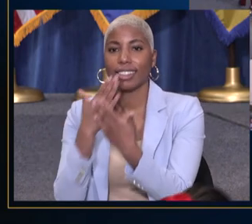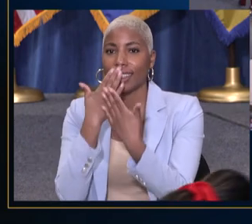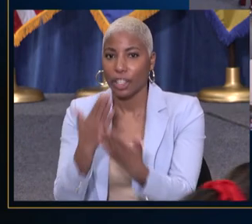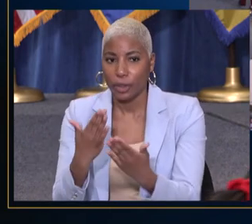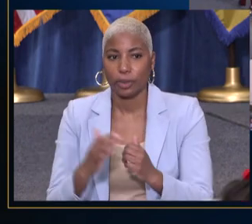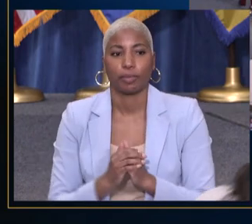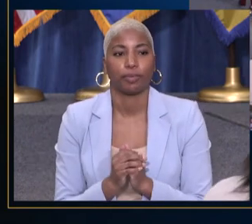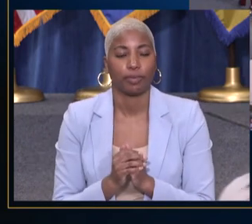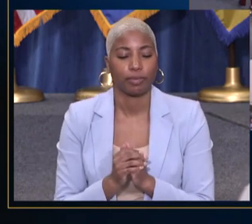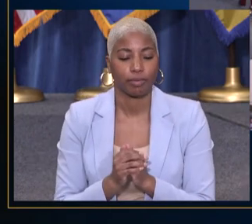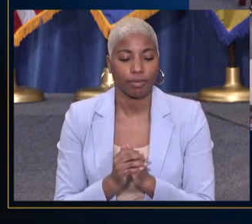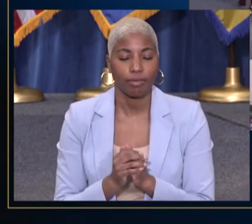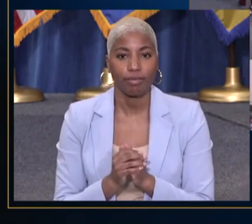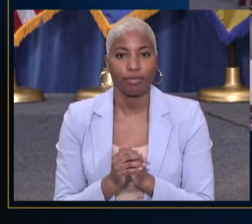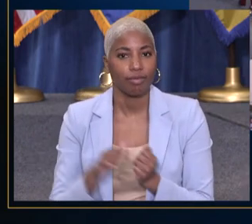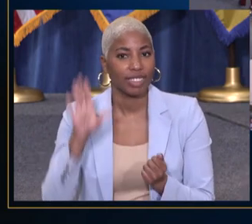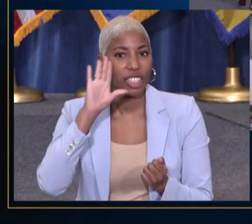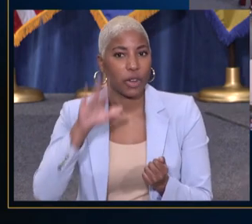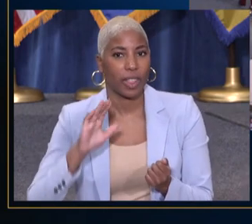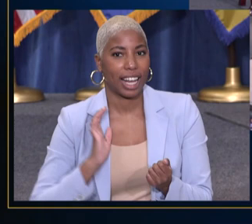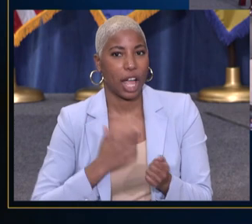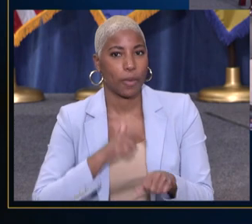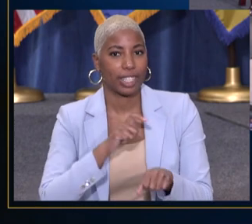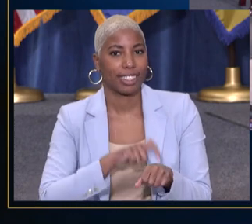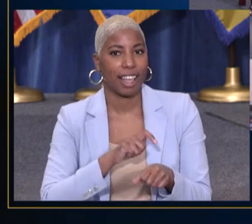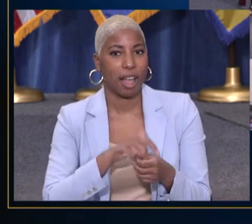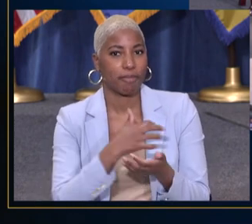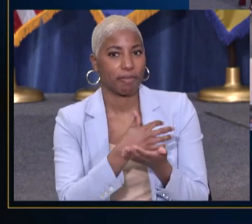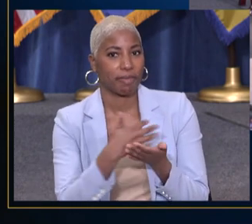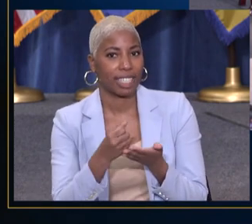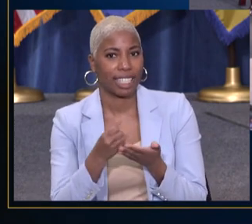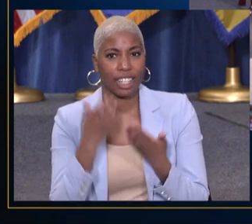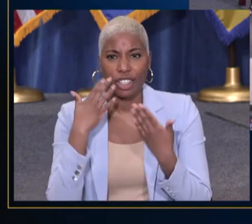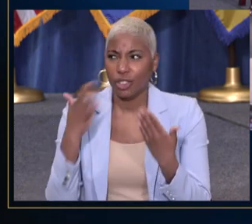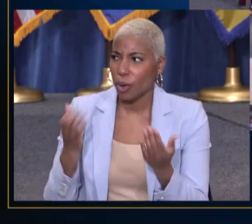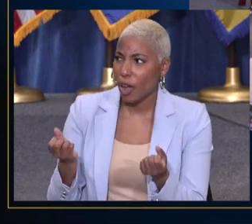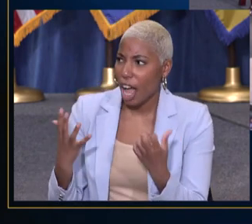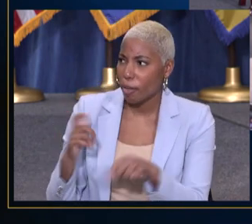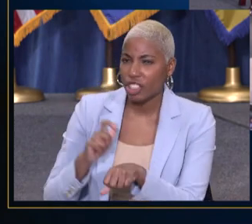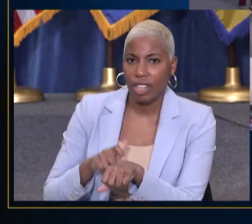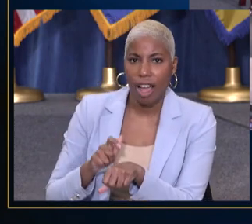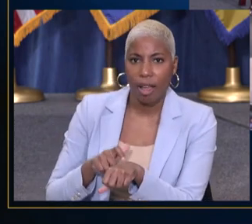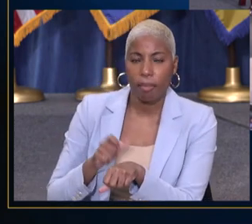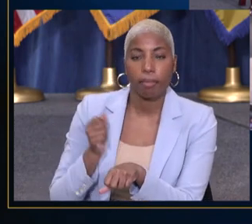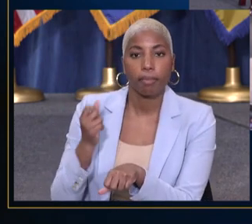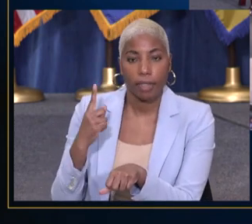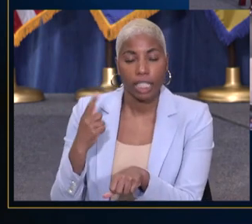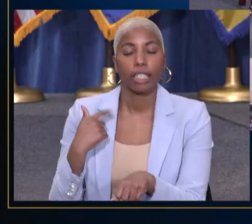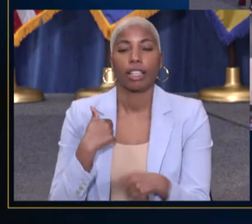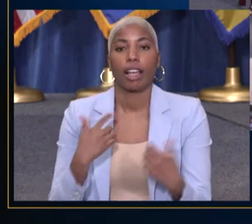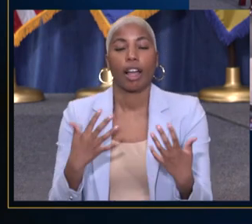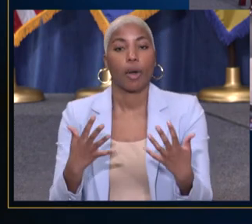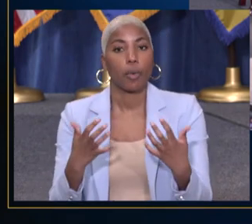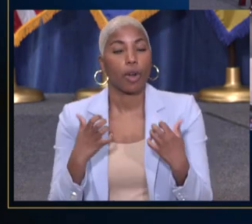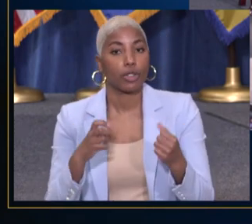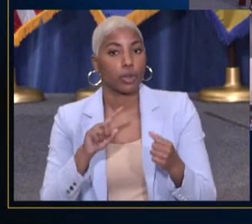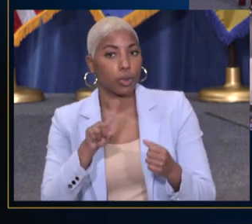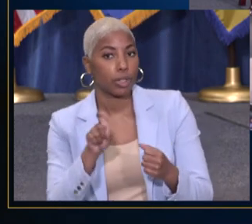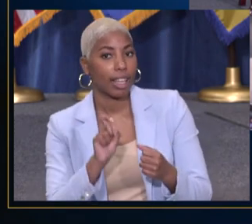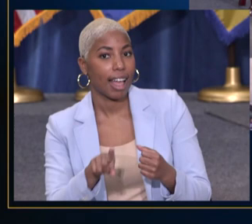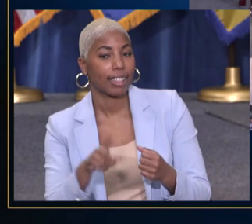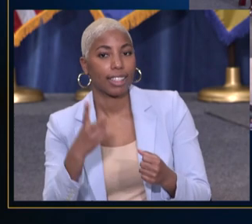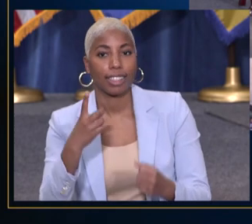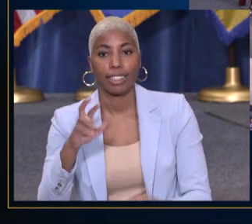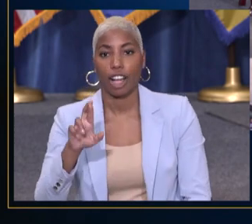we're coming down to our time. Don't quite know how much time we have, but I did want to ask